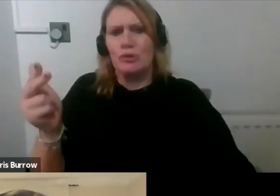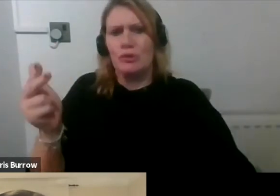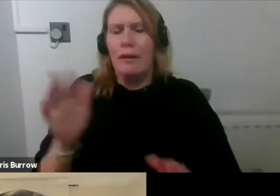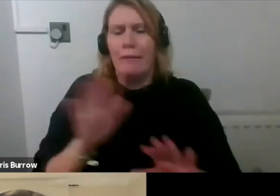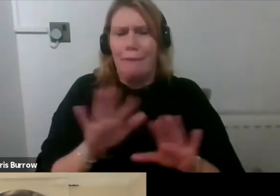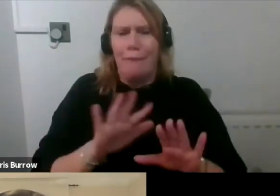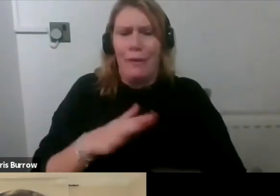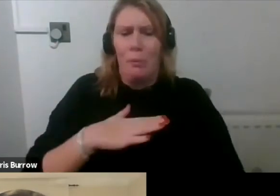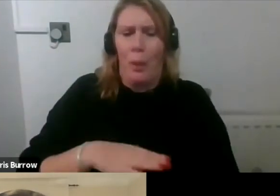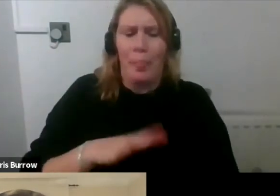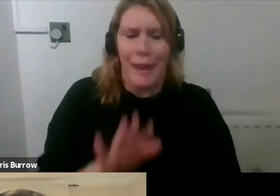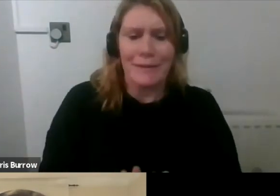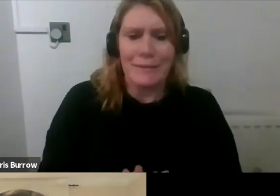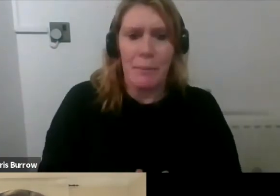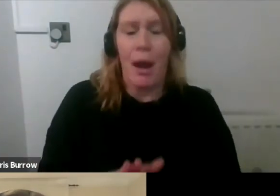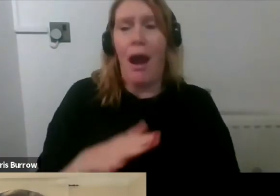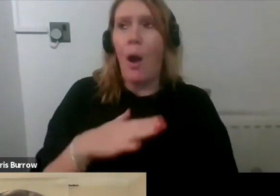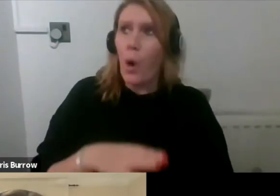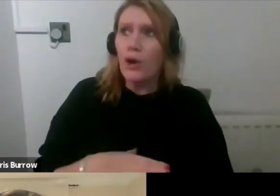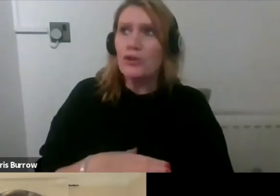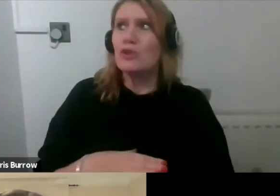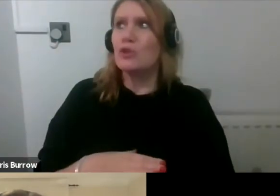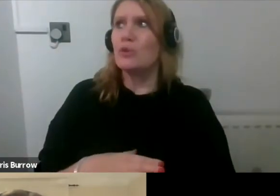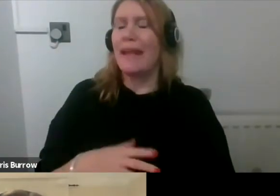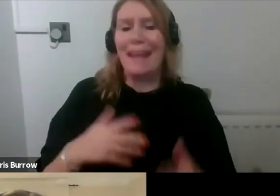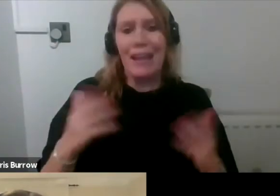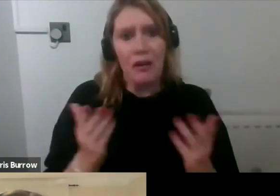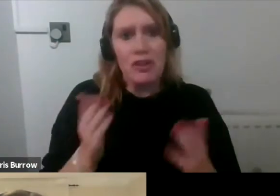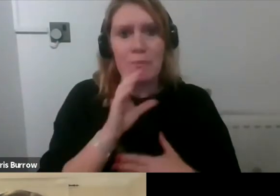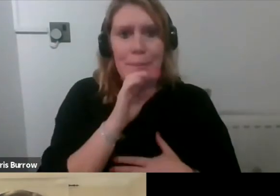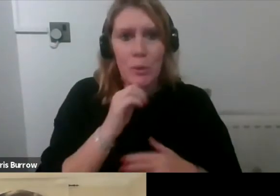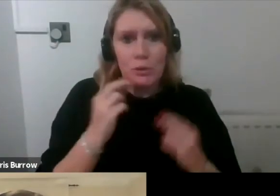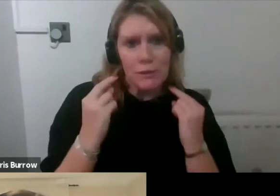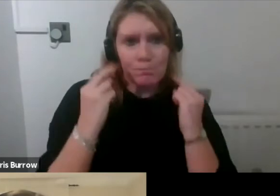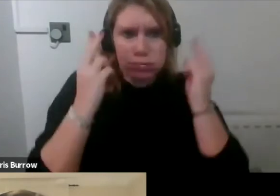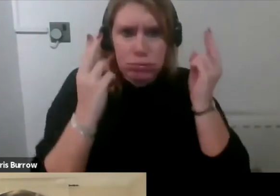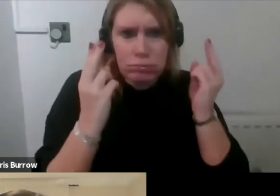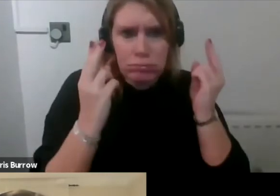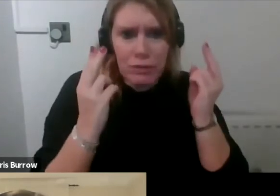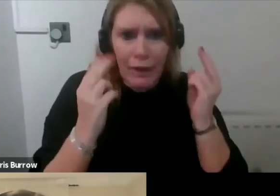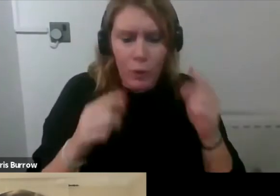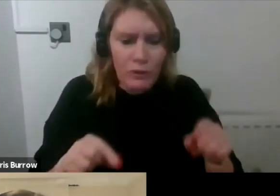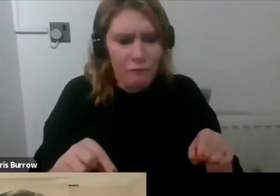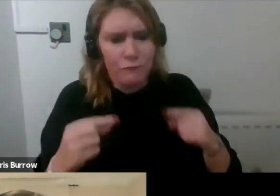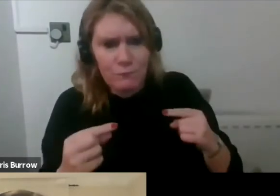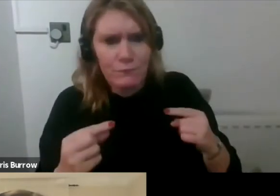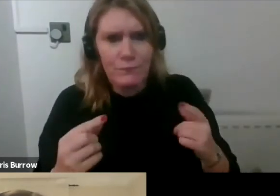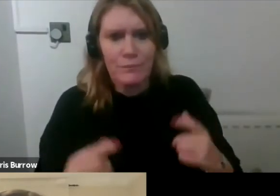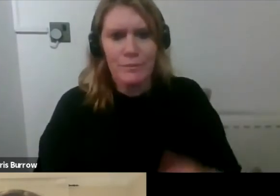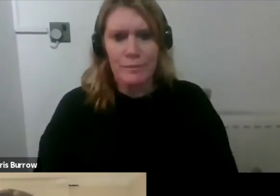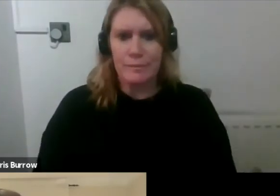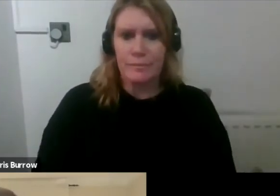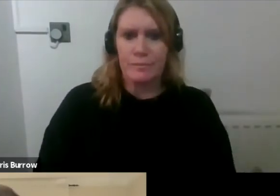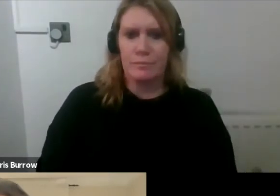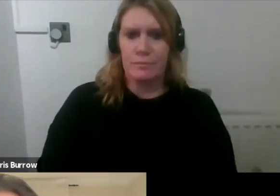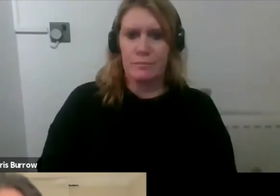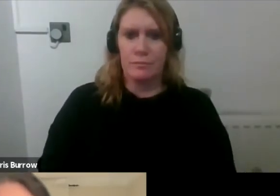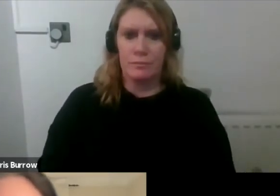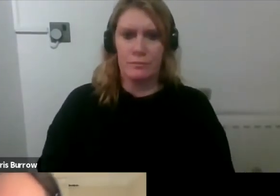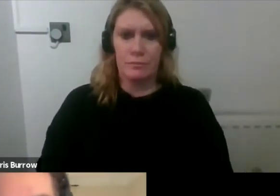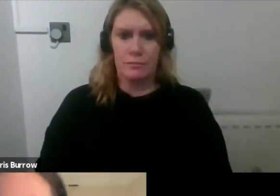I wouldn't want anybody to do that. But I kind of find it interesting if people do take to doing